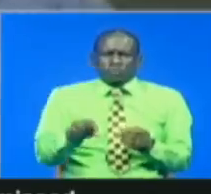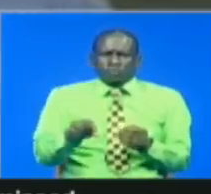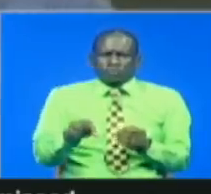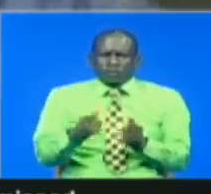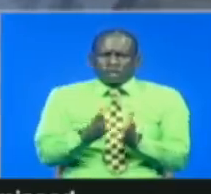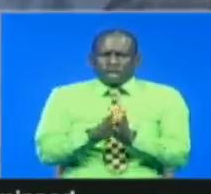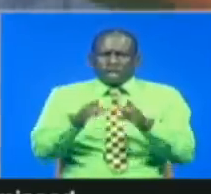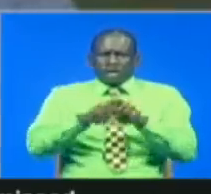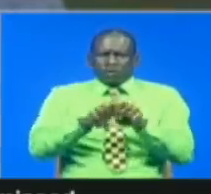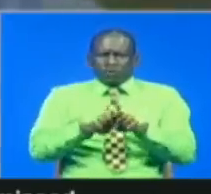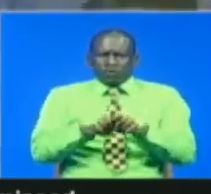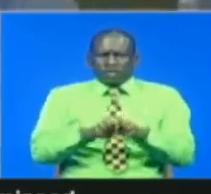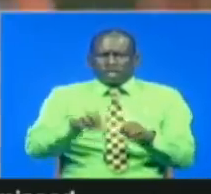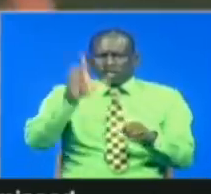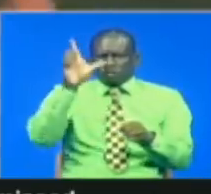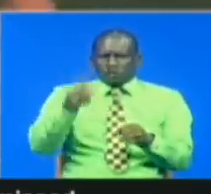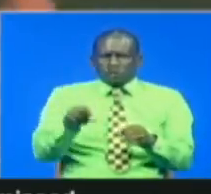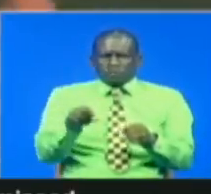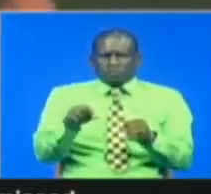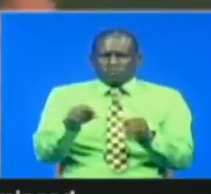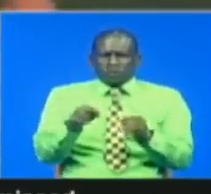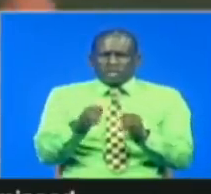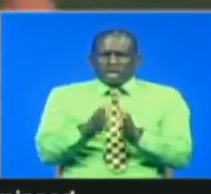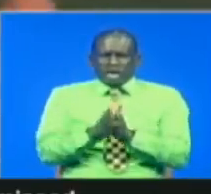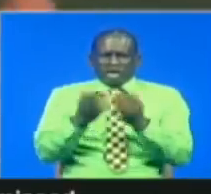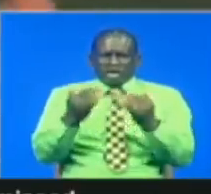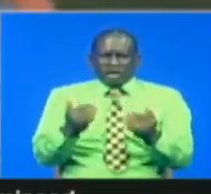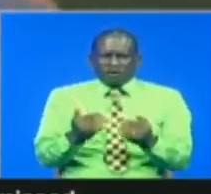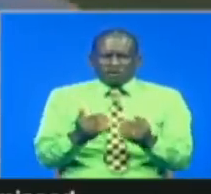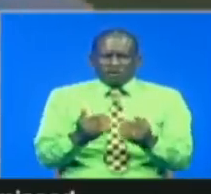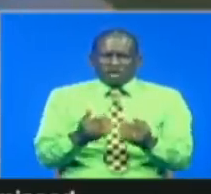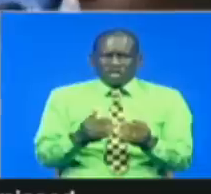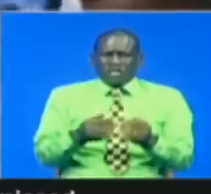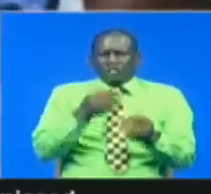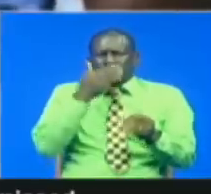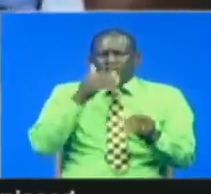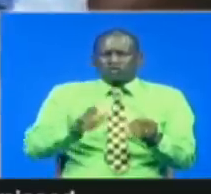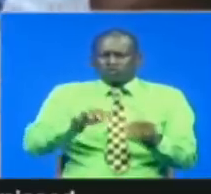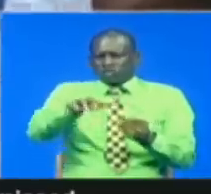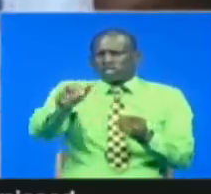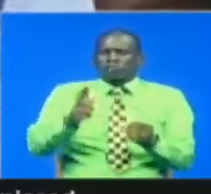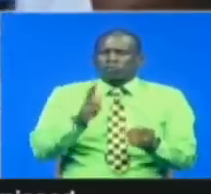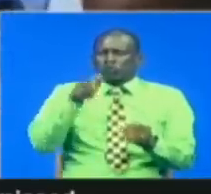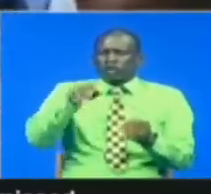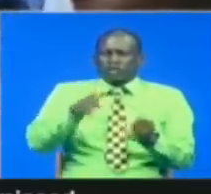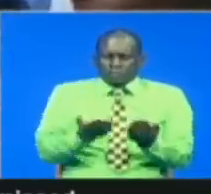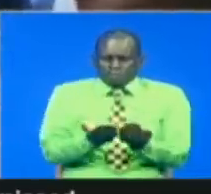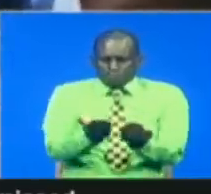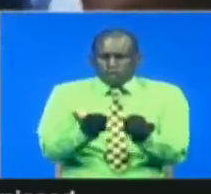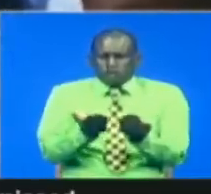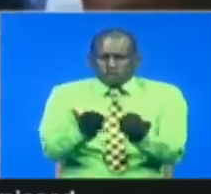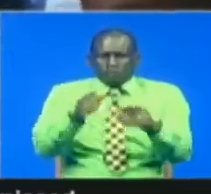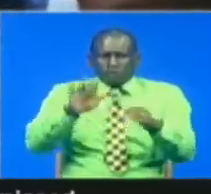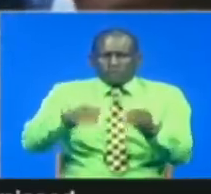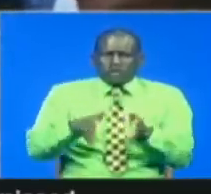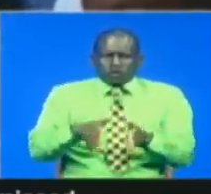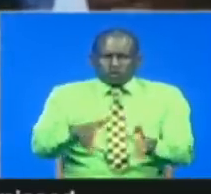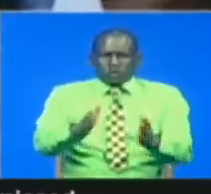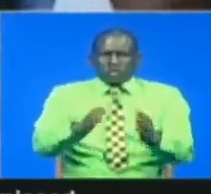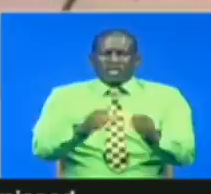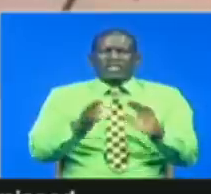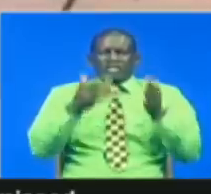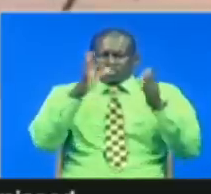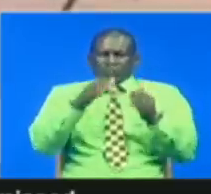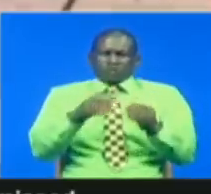more cost-effective to transport oil by ship than by road. The ceremony was also attended by a delegation from